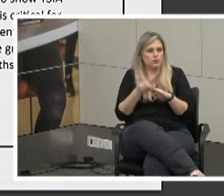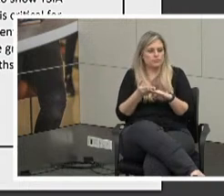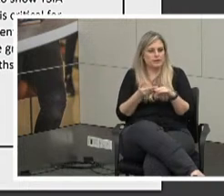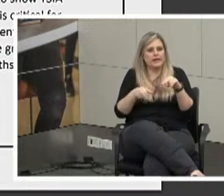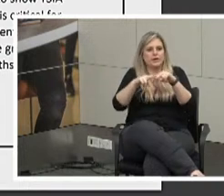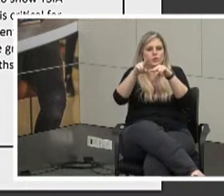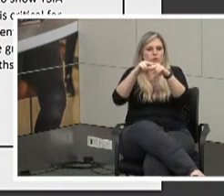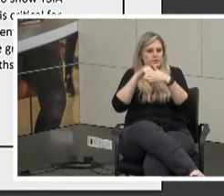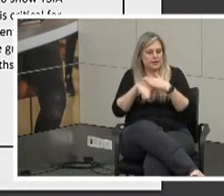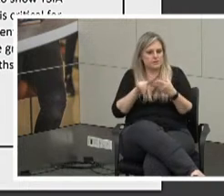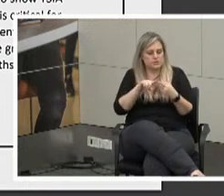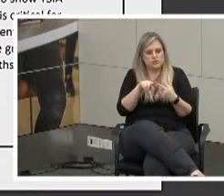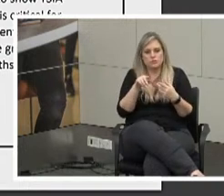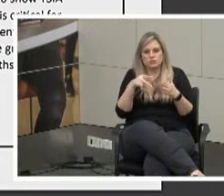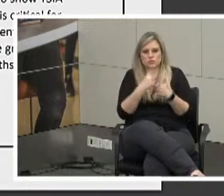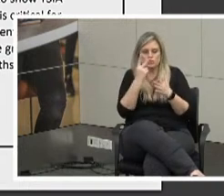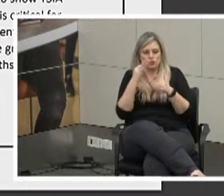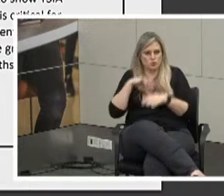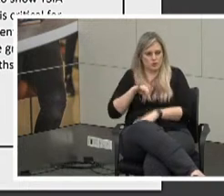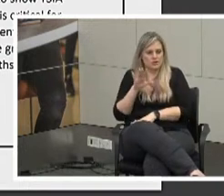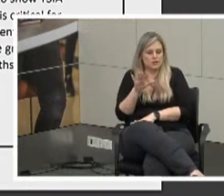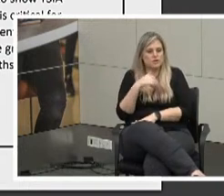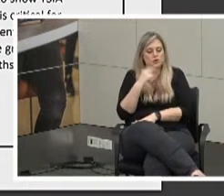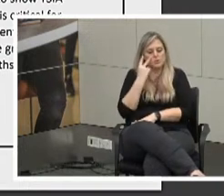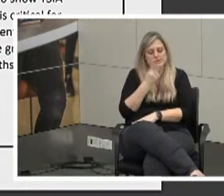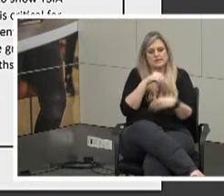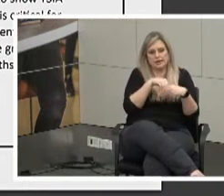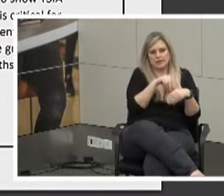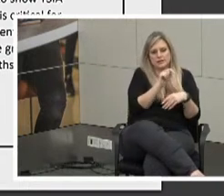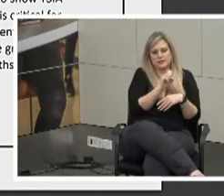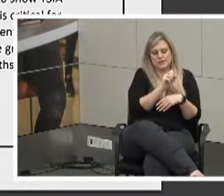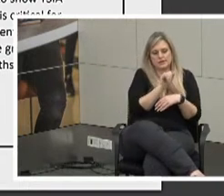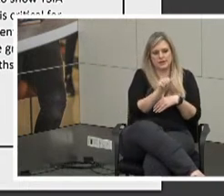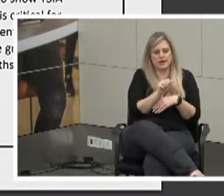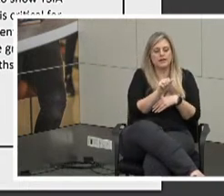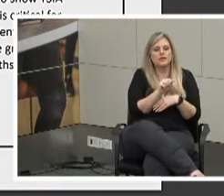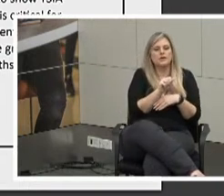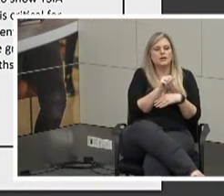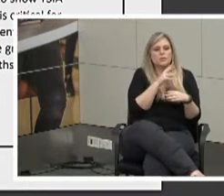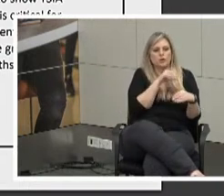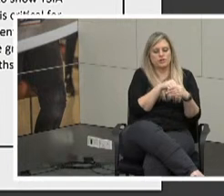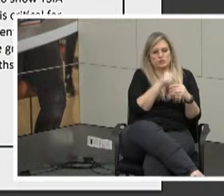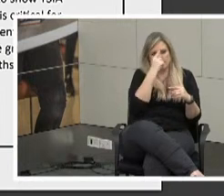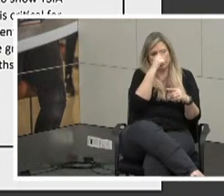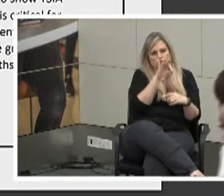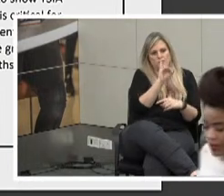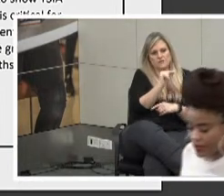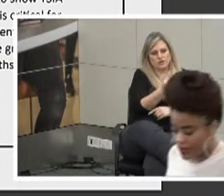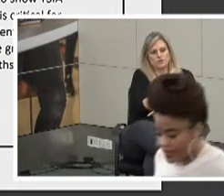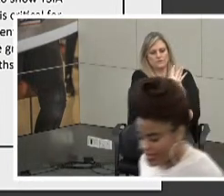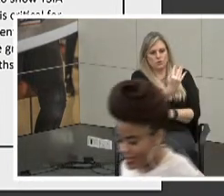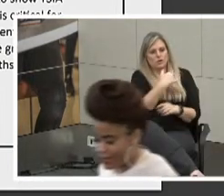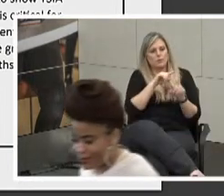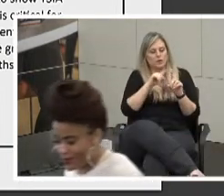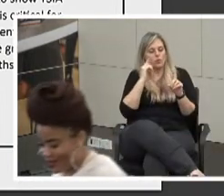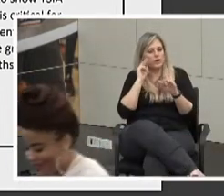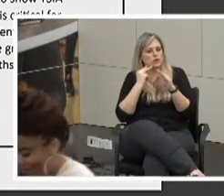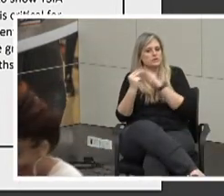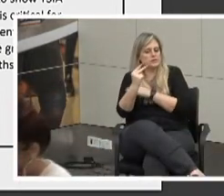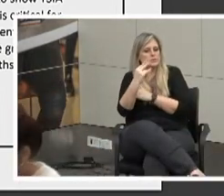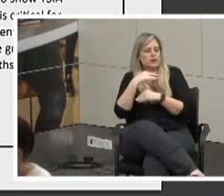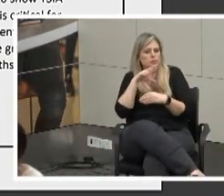that in the bump for the tsiia participation in figure four um but again we we we're we're anticipating